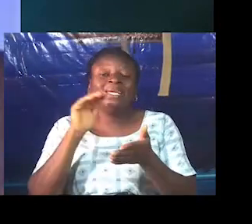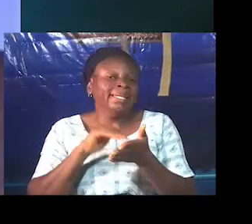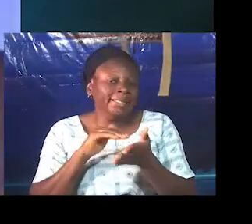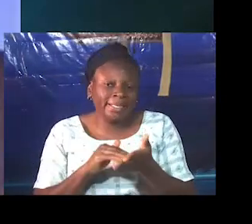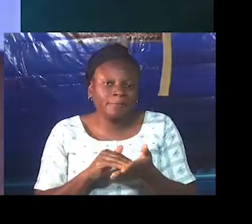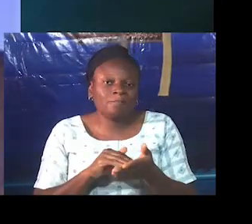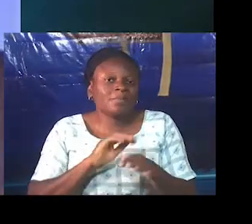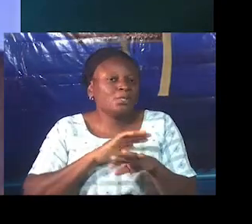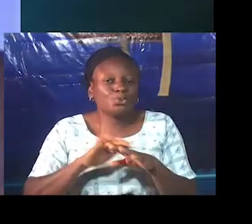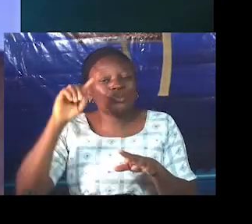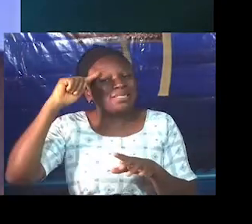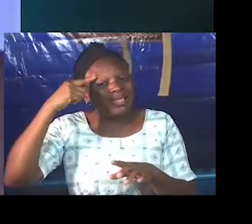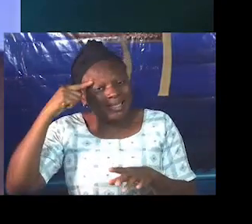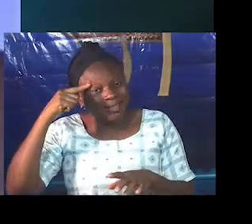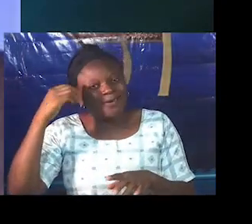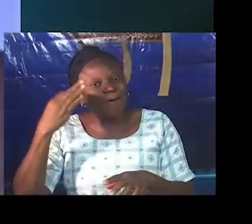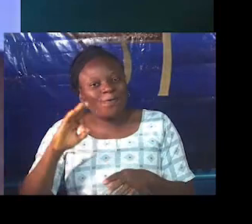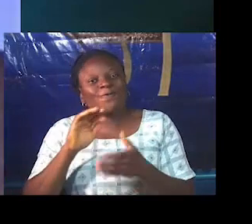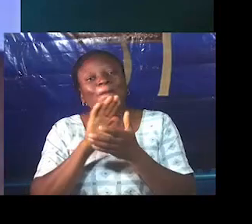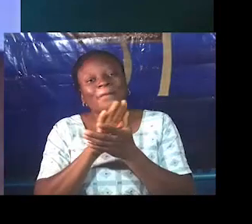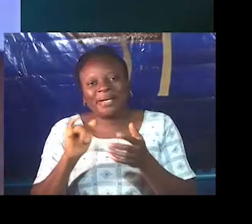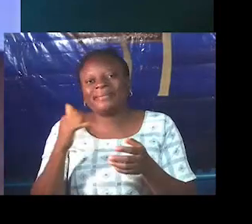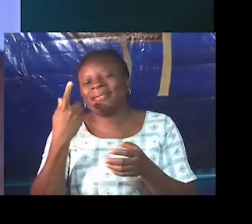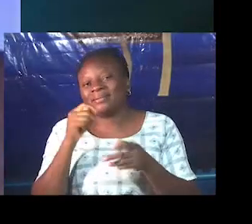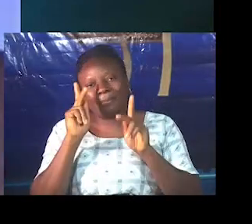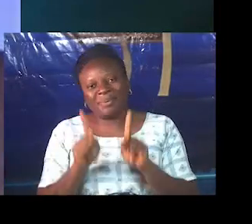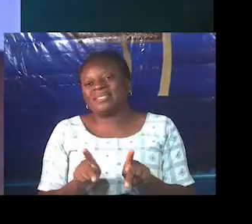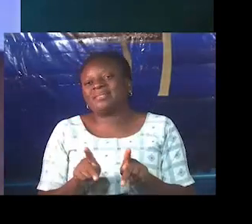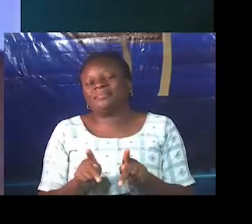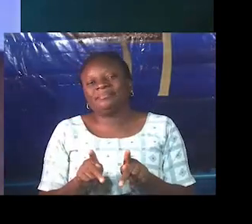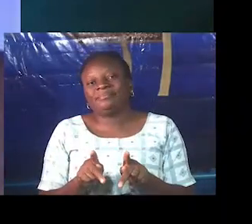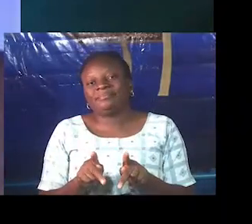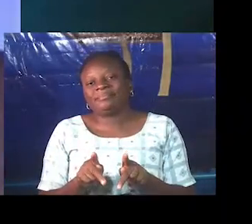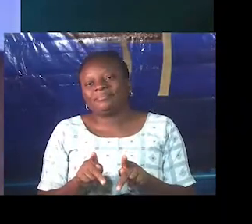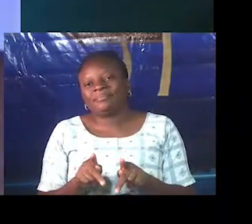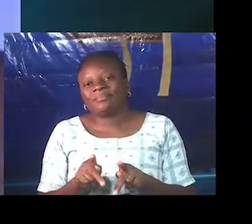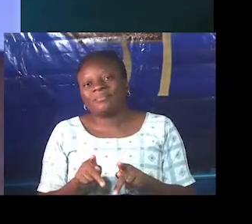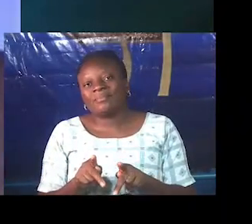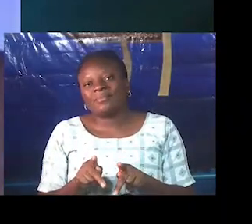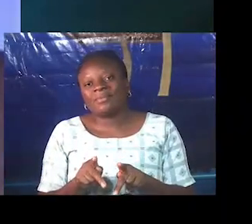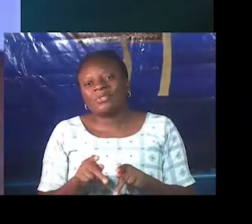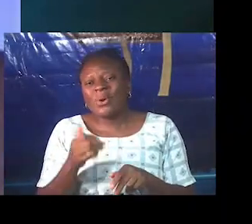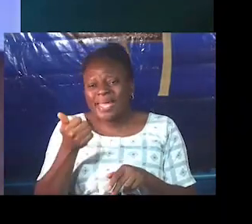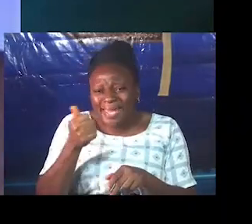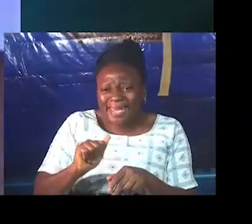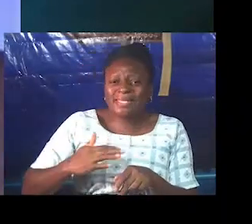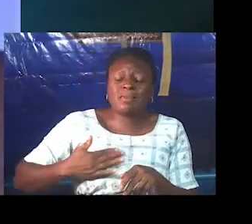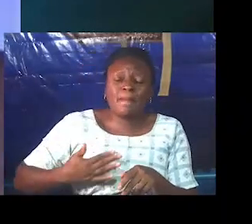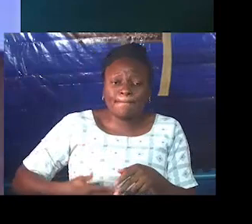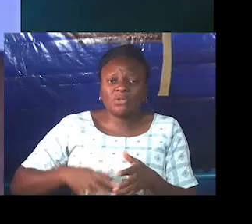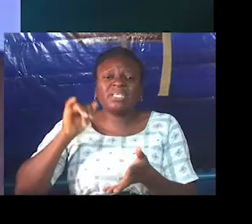He took the grace of God from him, but you know he died young. He was cut short as a young